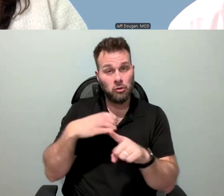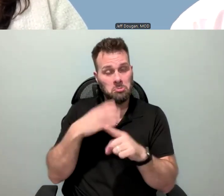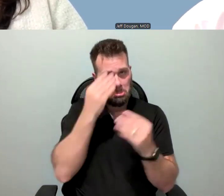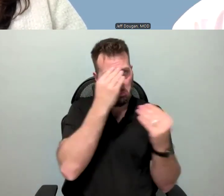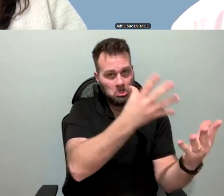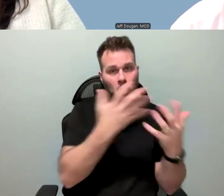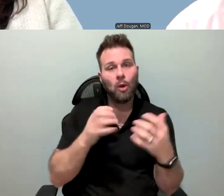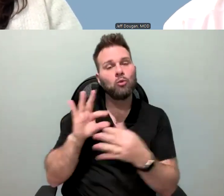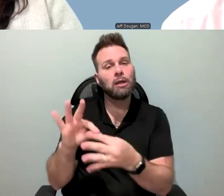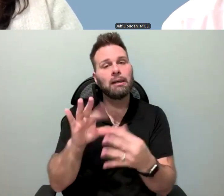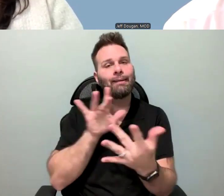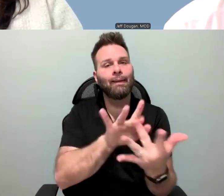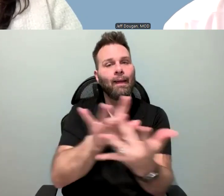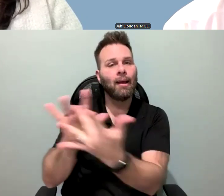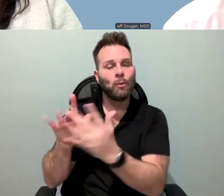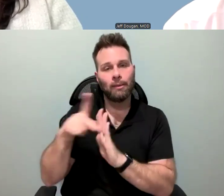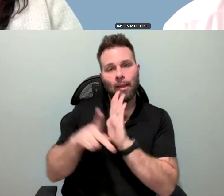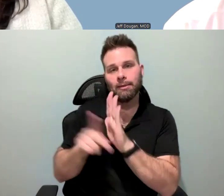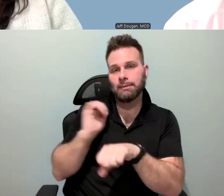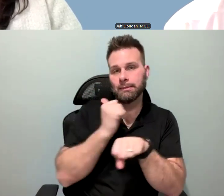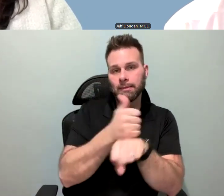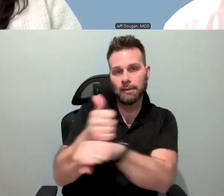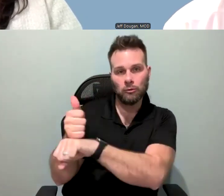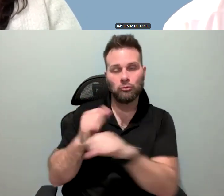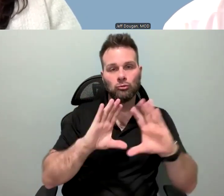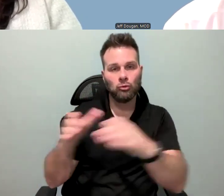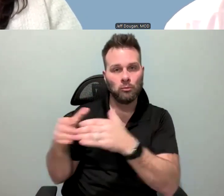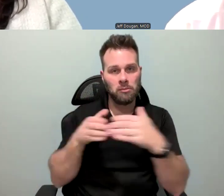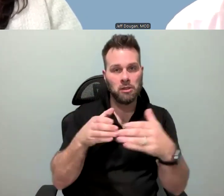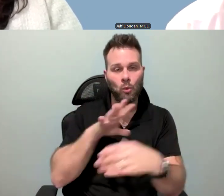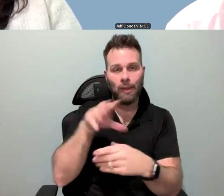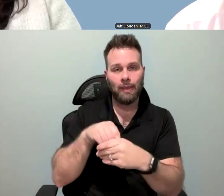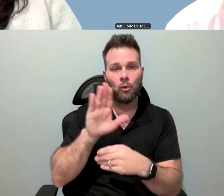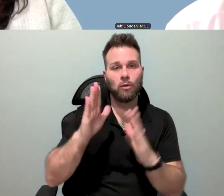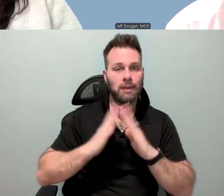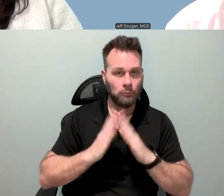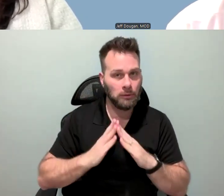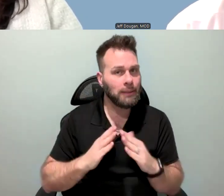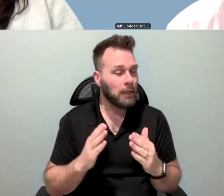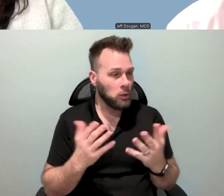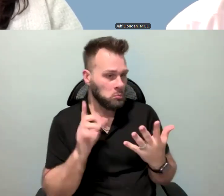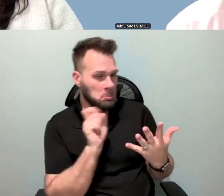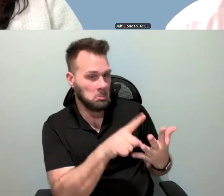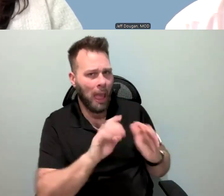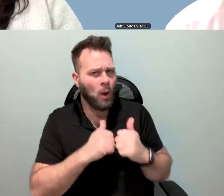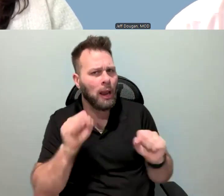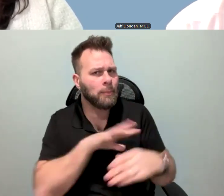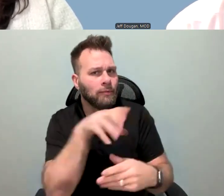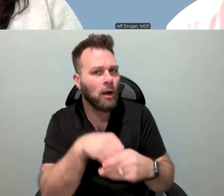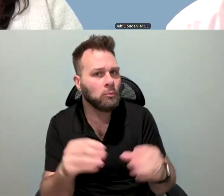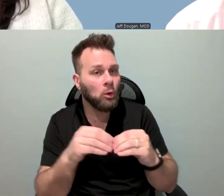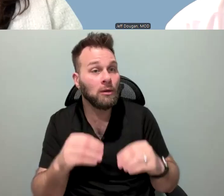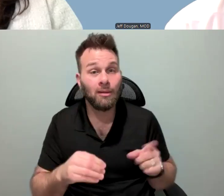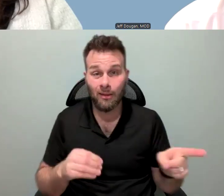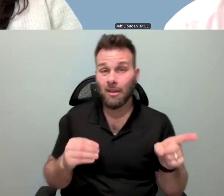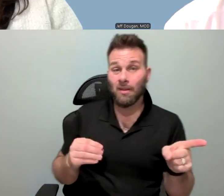these policy setting groups in town, and how can you be part of that? Typically, they'll be more than willing to appoint